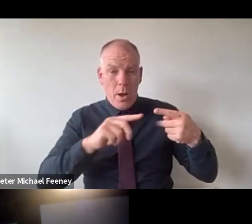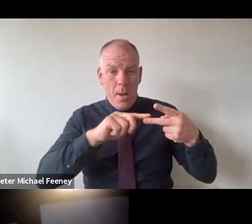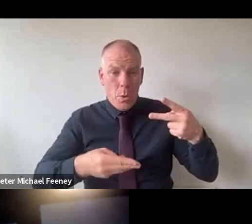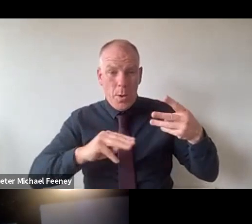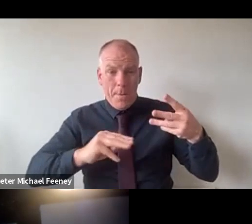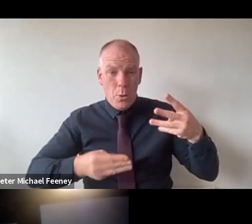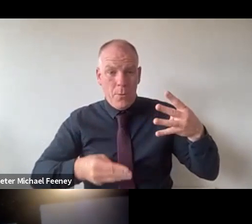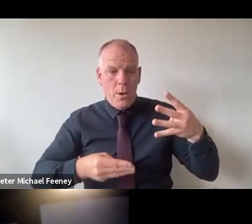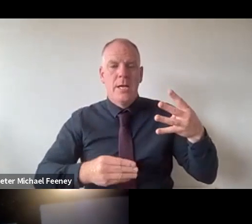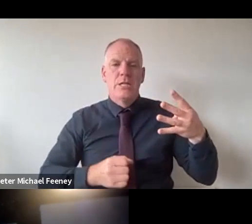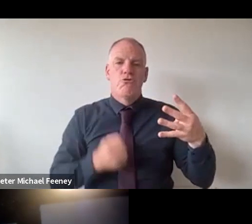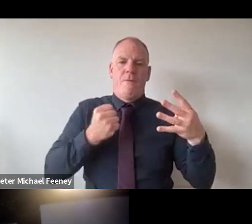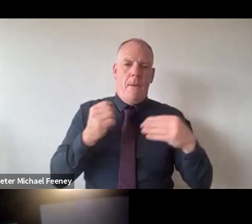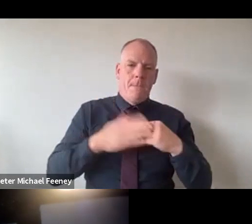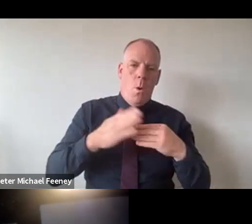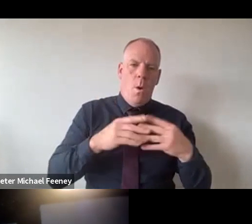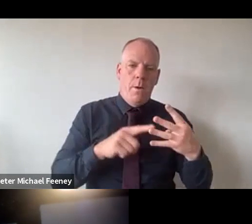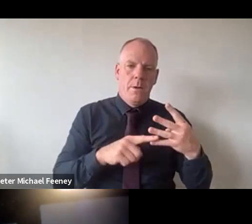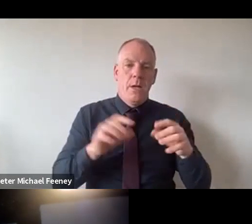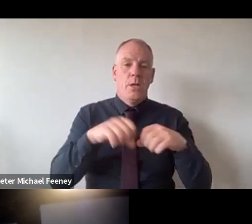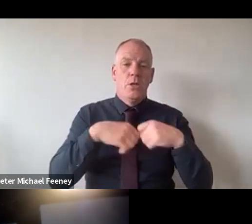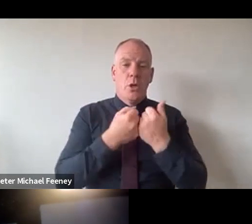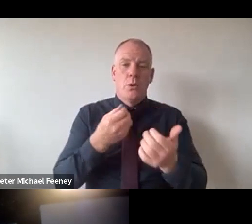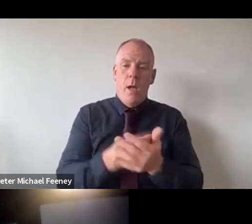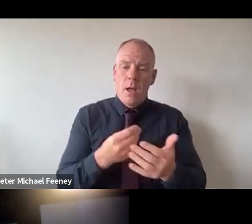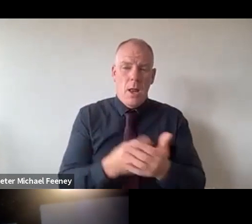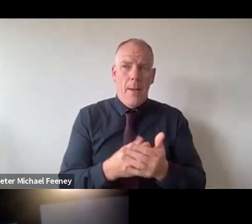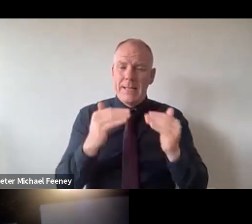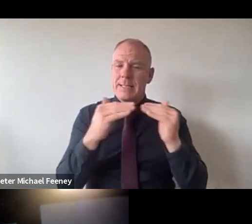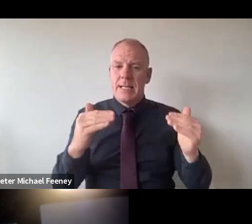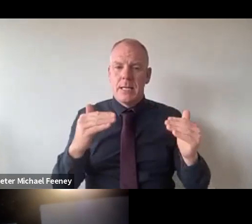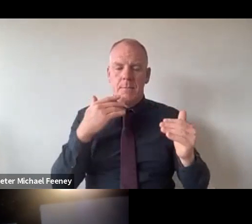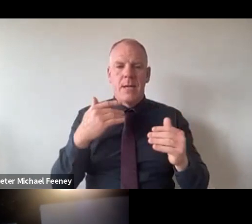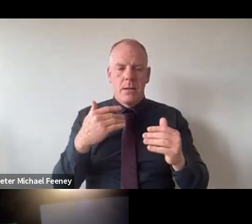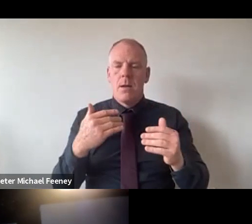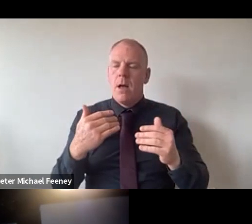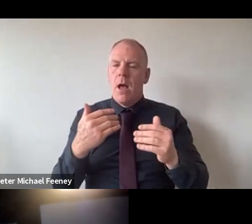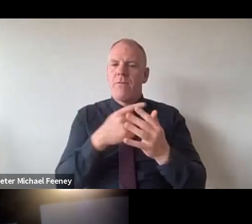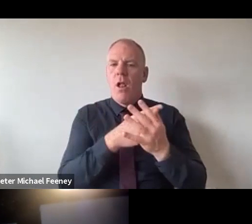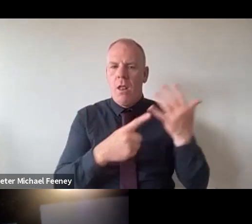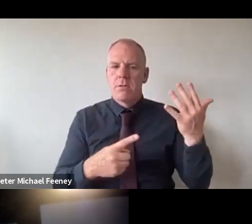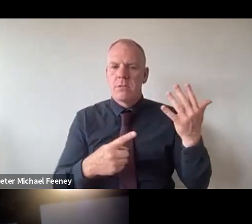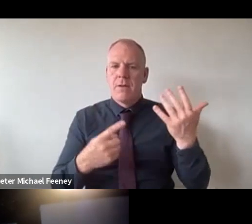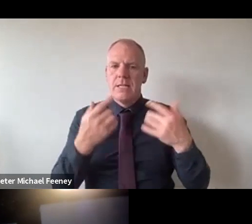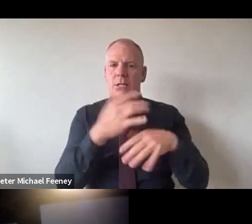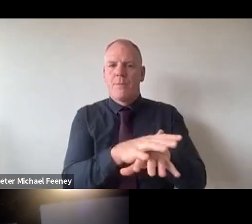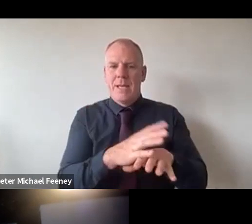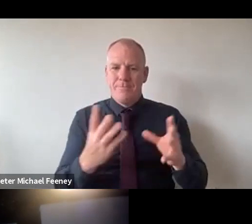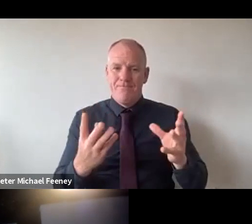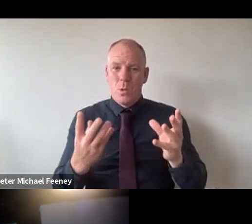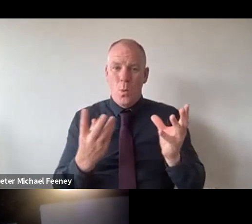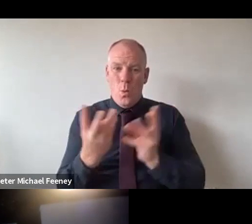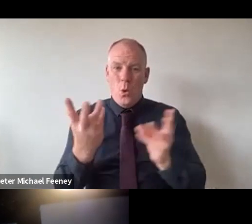more often. Socioeconomic status has therefore led to intersectional discrimination combined with many or all